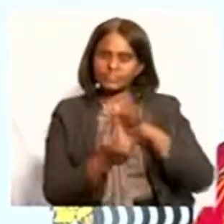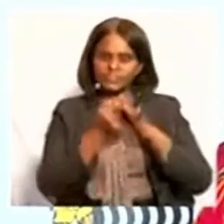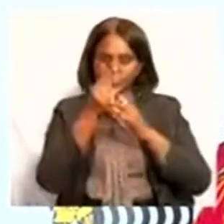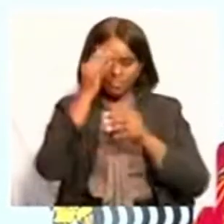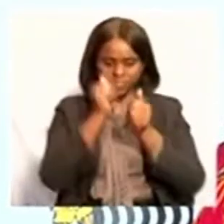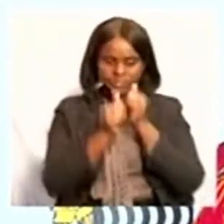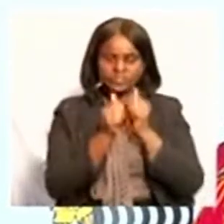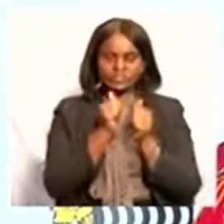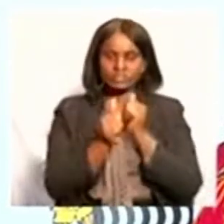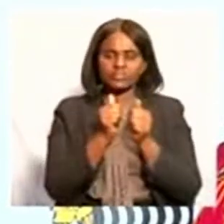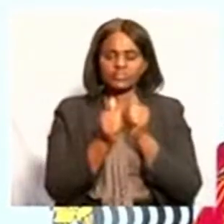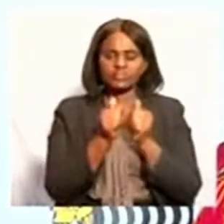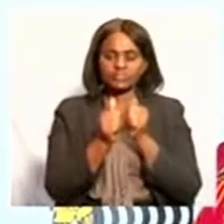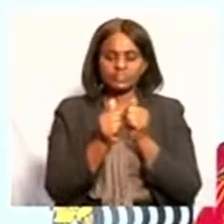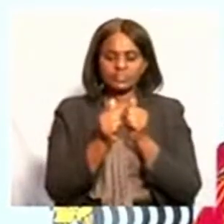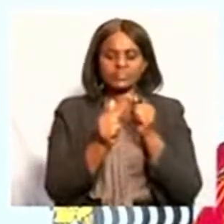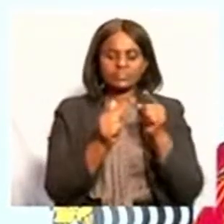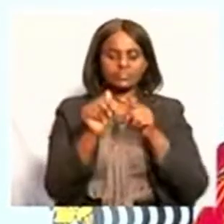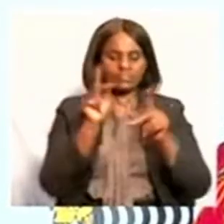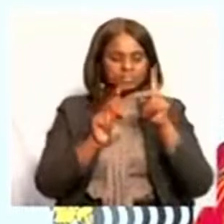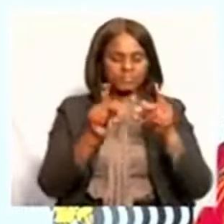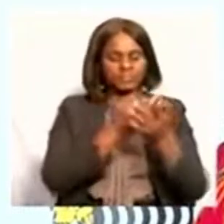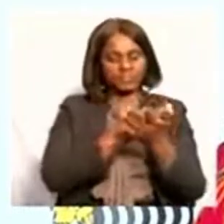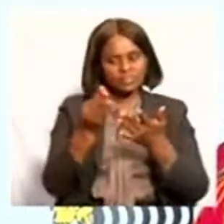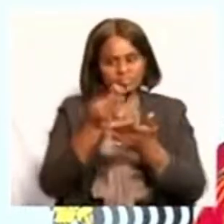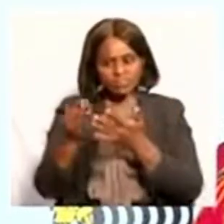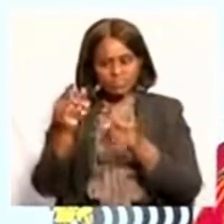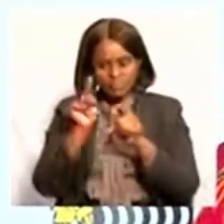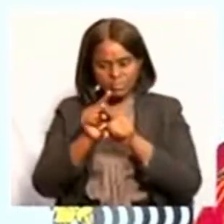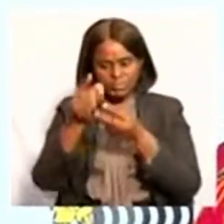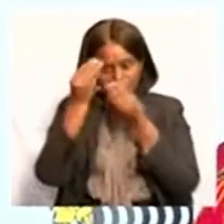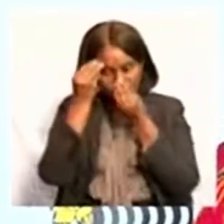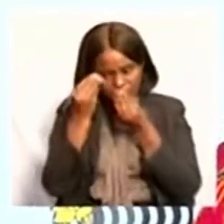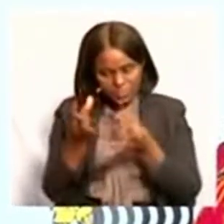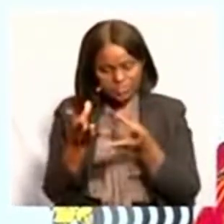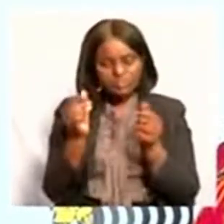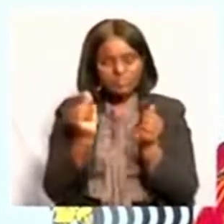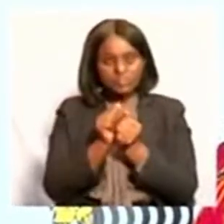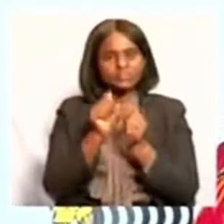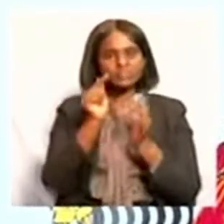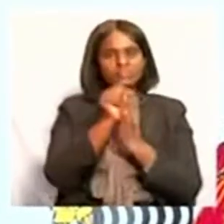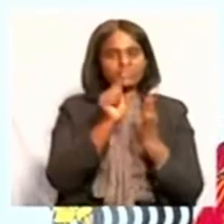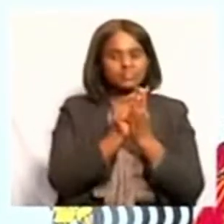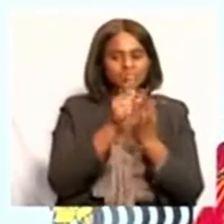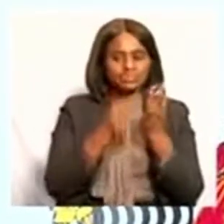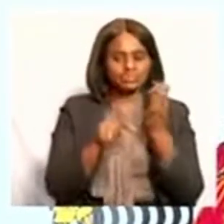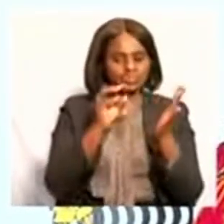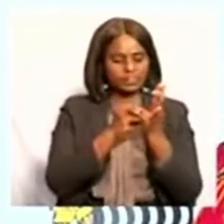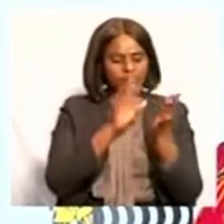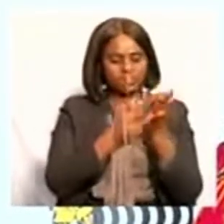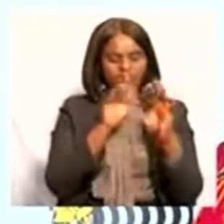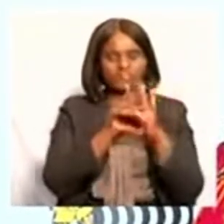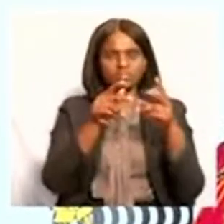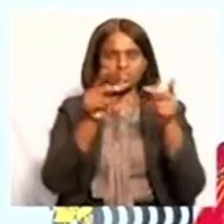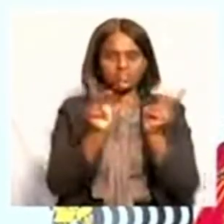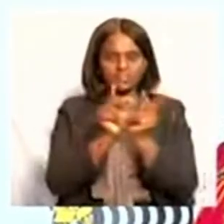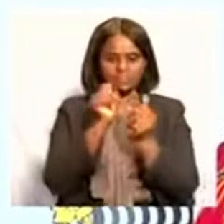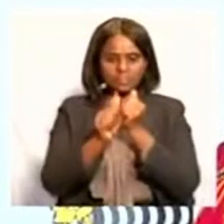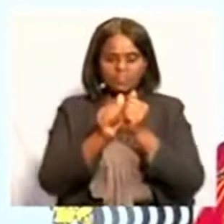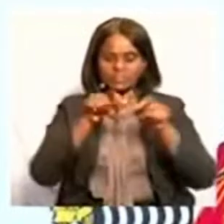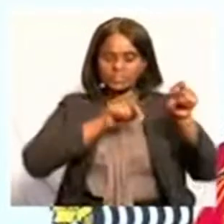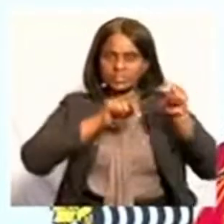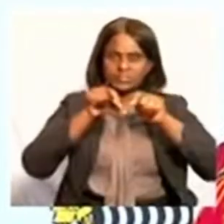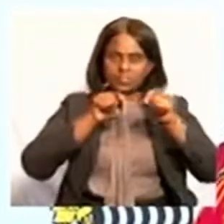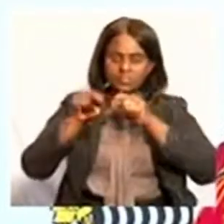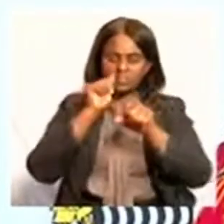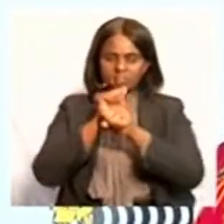because of people failing to comply with the laws that are in place that govern the operations